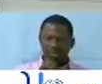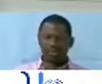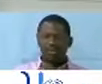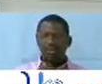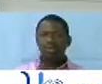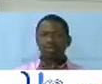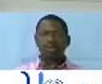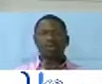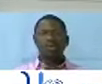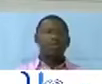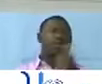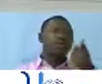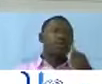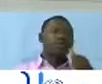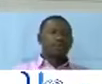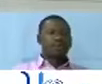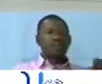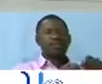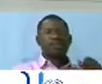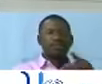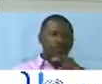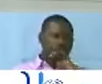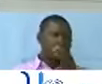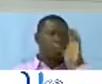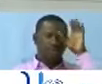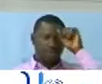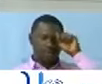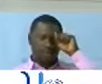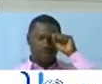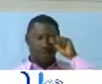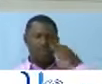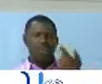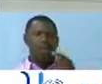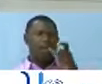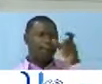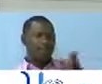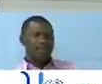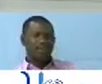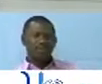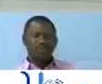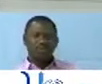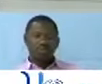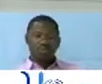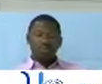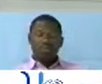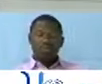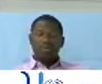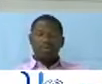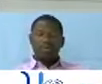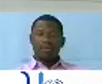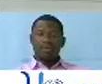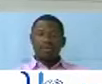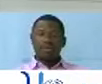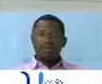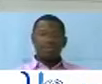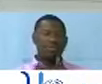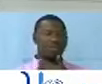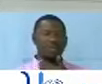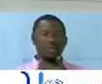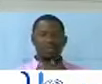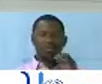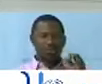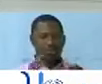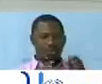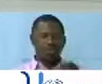side, you can understand why somebody so bold and brave can take that decision. It's easy to judge when you're on the other